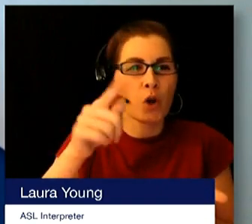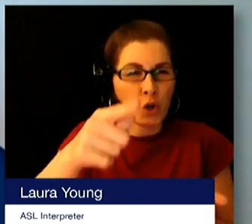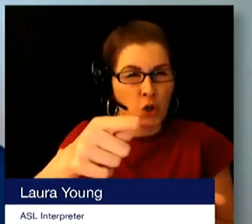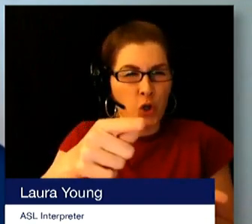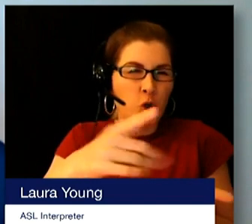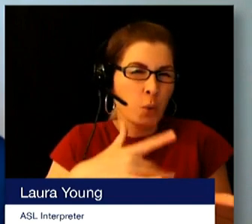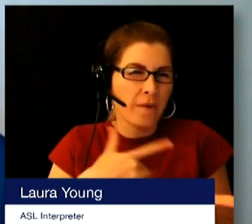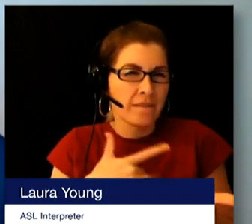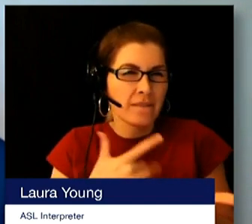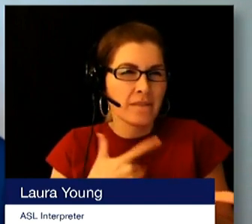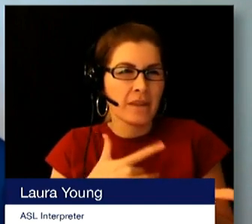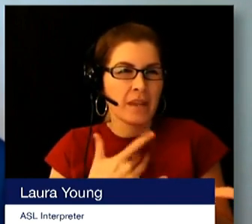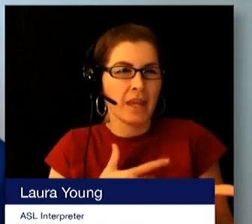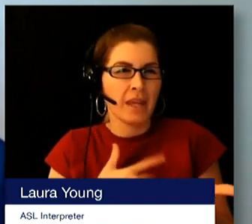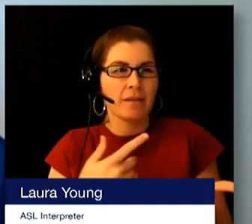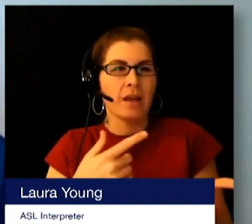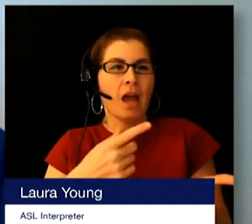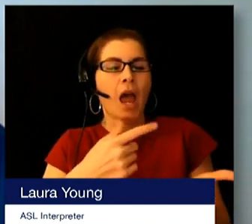you into